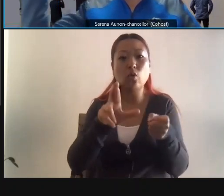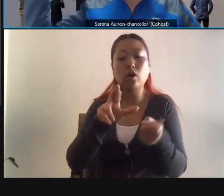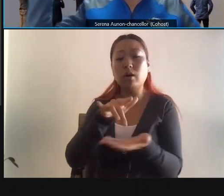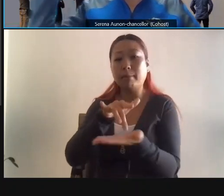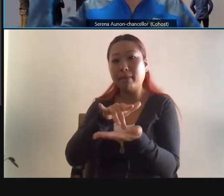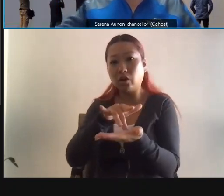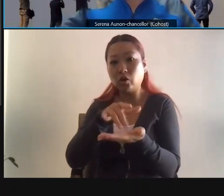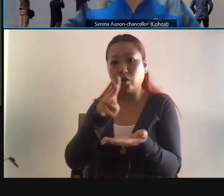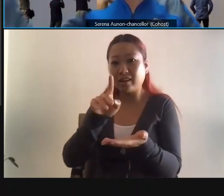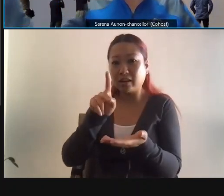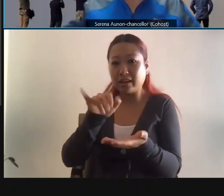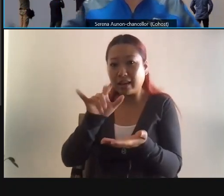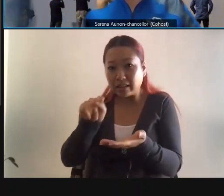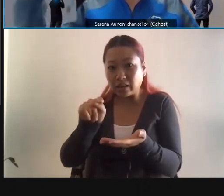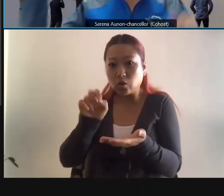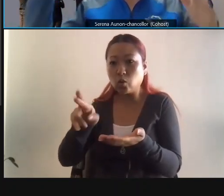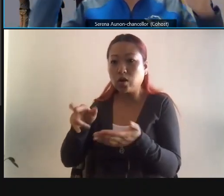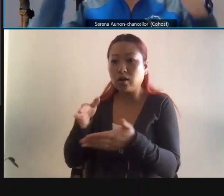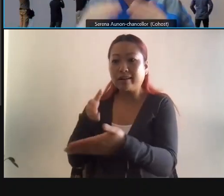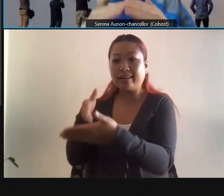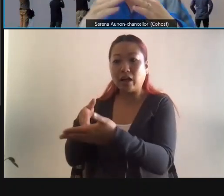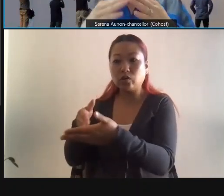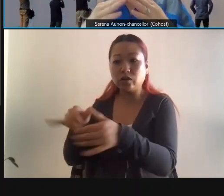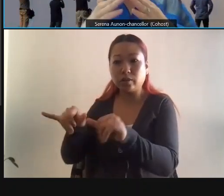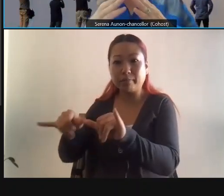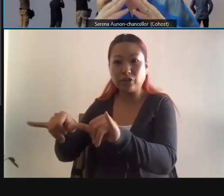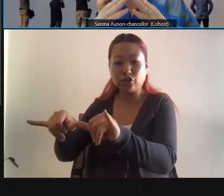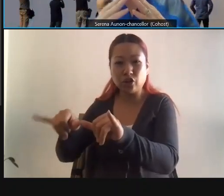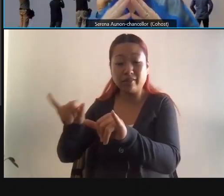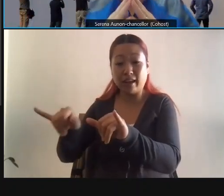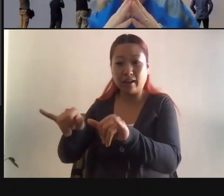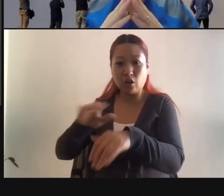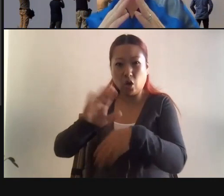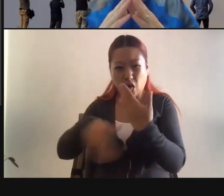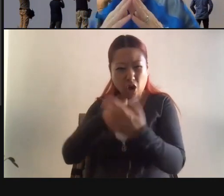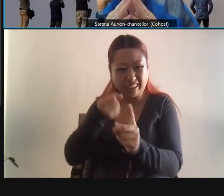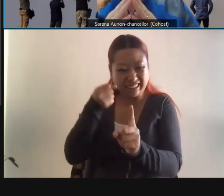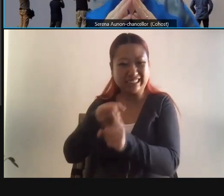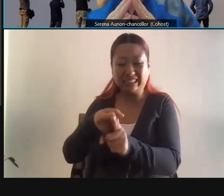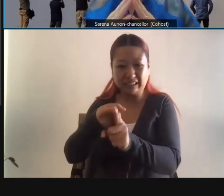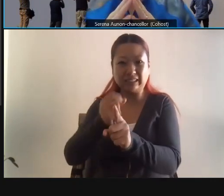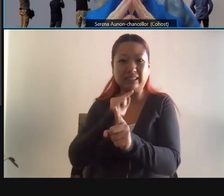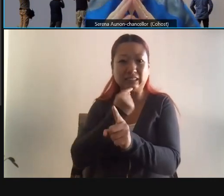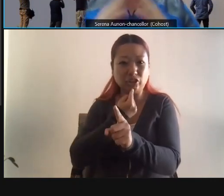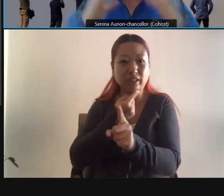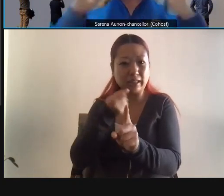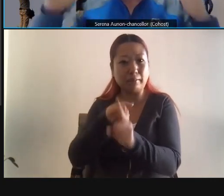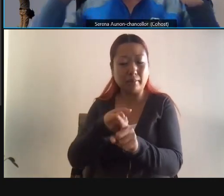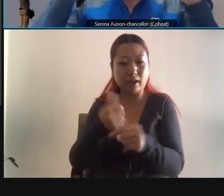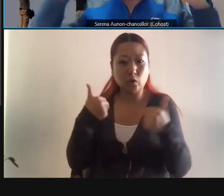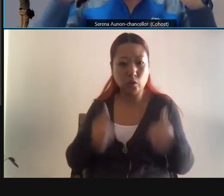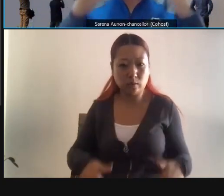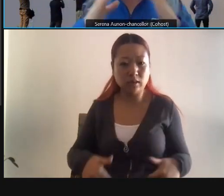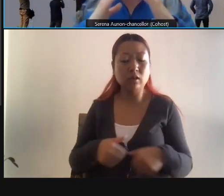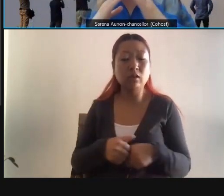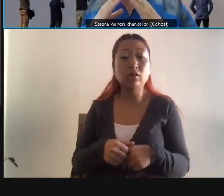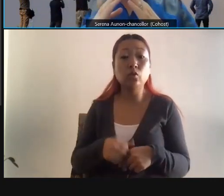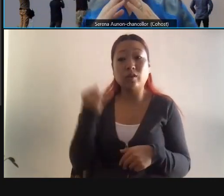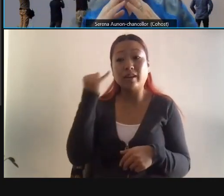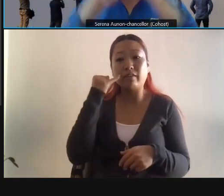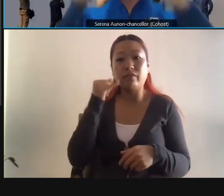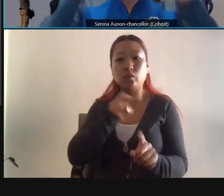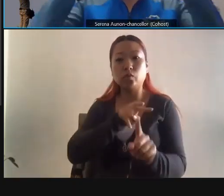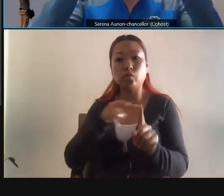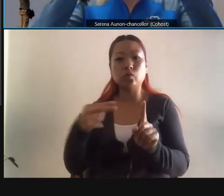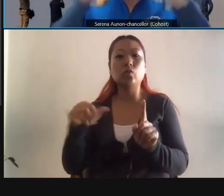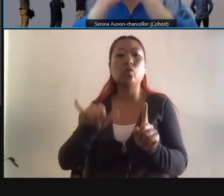but, countermeasures, that greatly impacts the human. And so when you look at it like that, you realize that